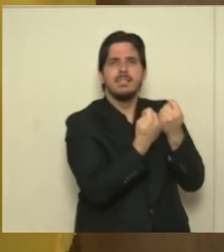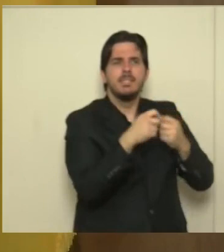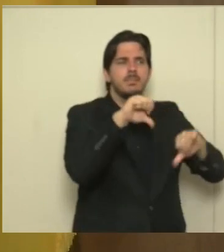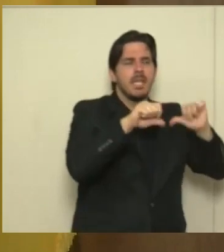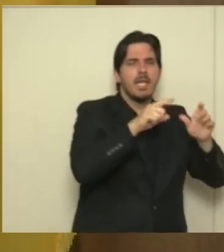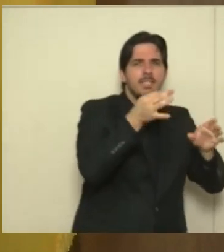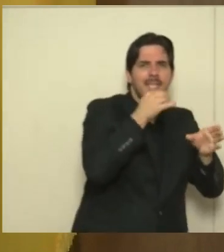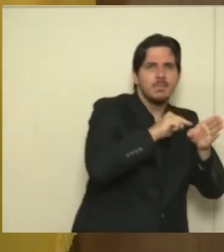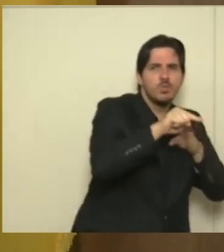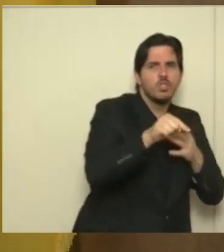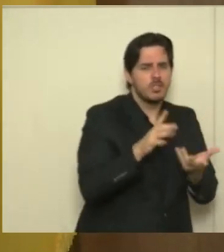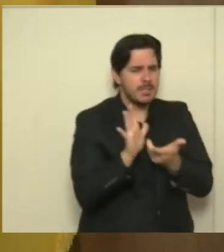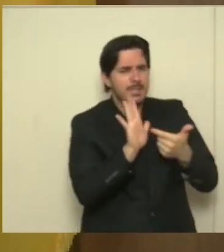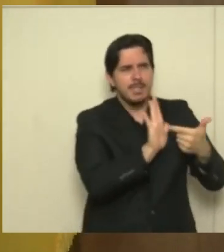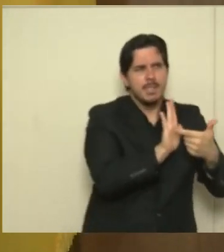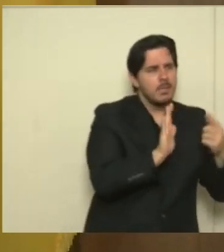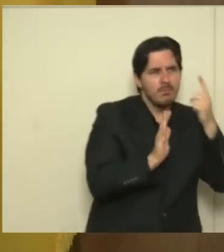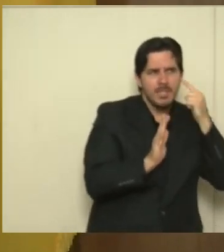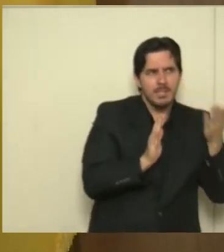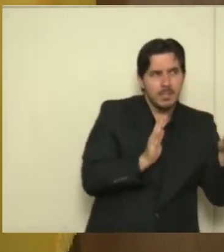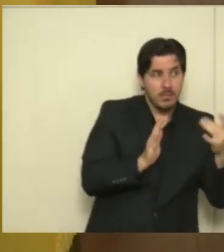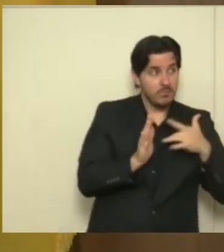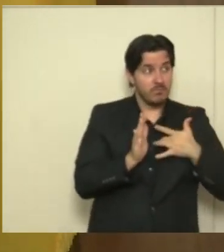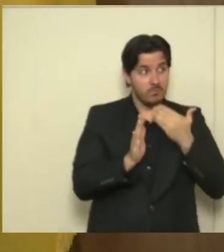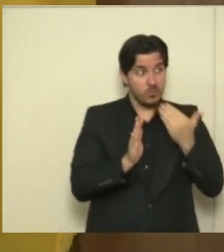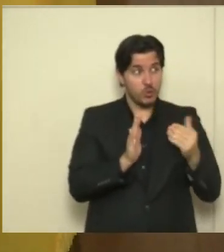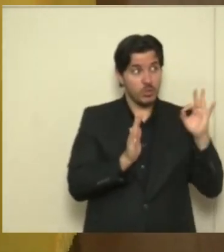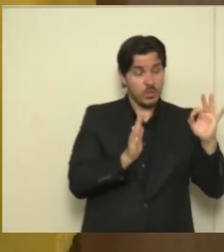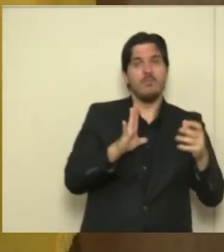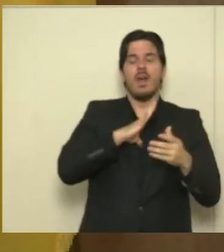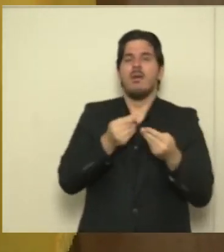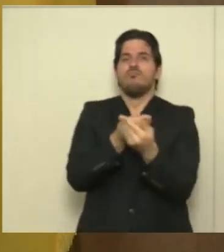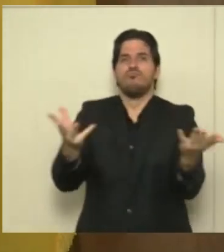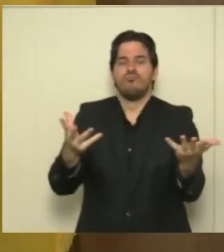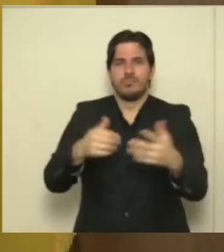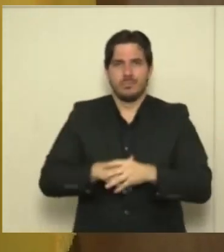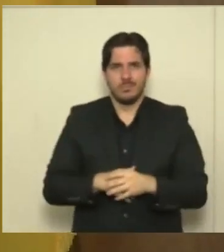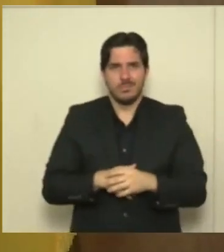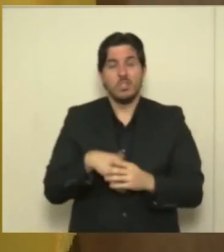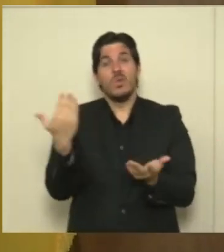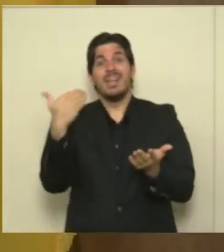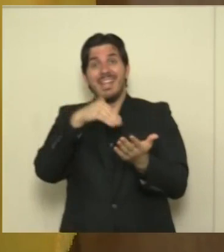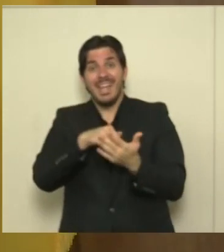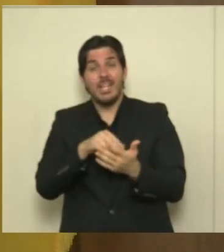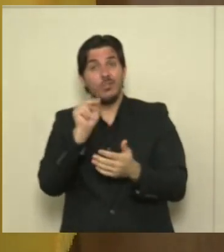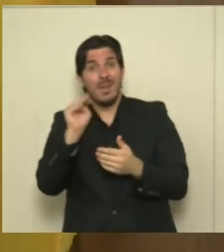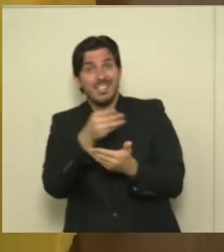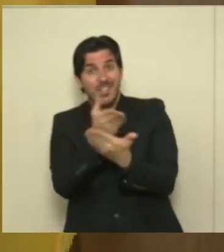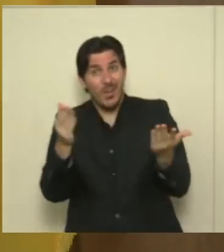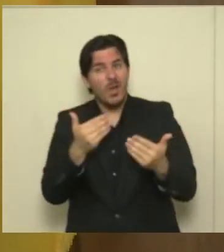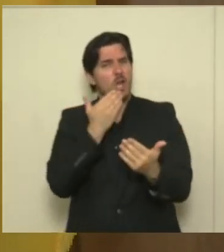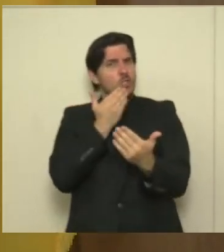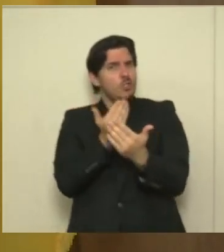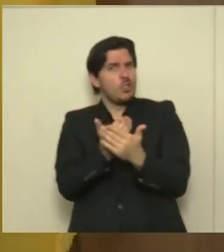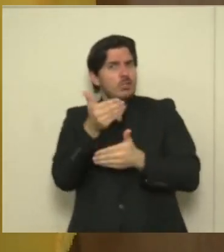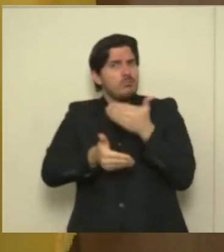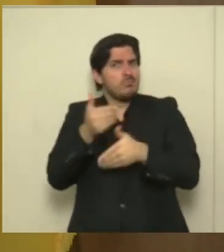partners. So I feel good about that. And last, New Mexico, we're doing really well with getting flu vaccine. We're about